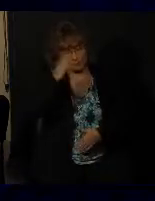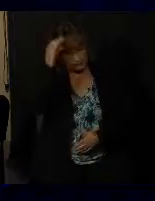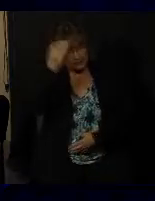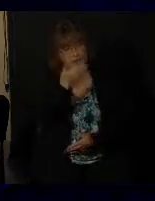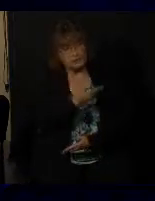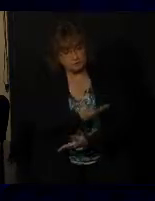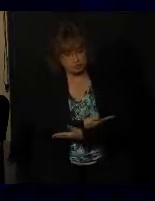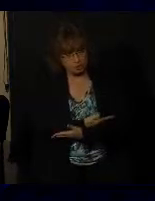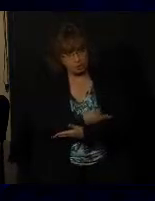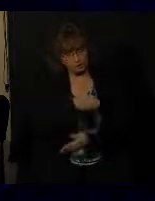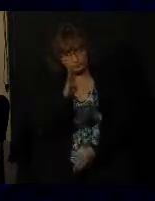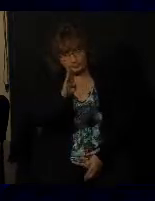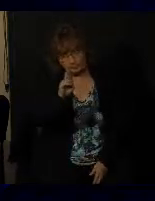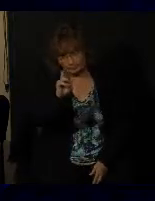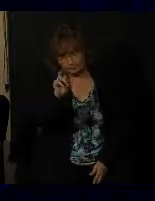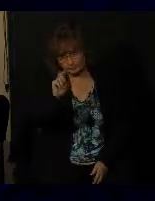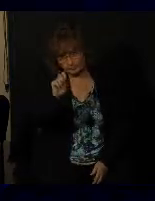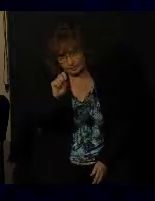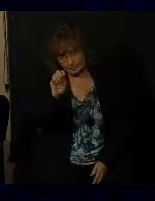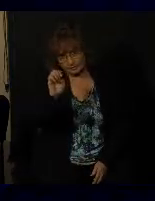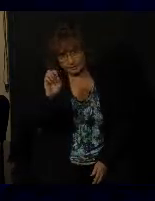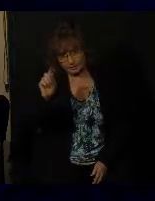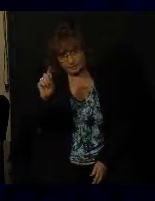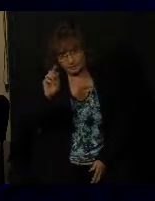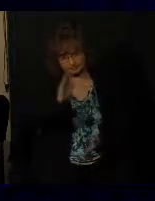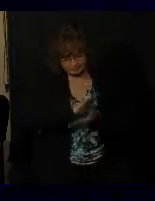The Holy Ghost had a warrant out for his arrest.